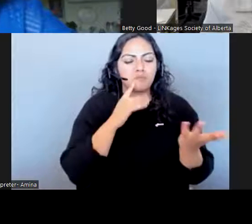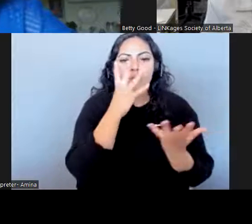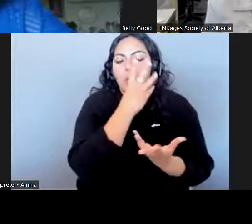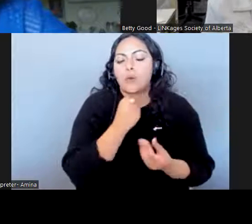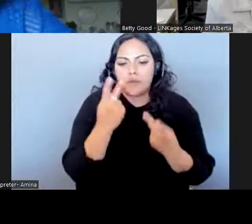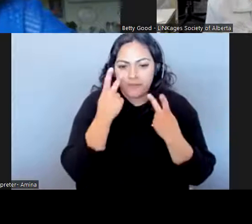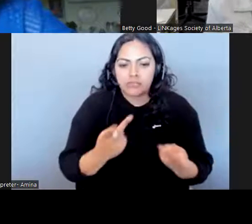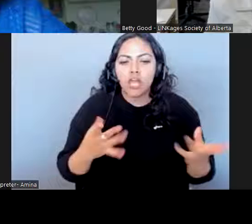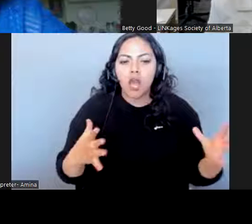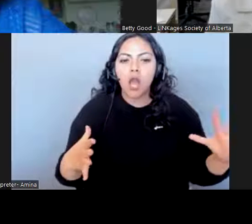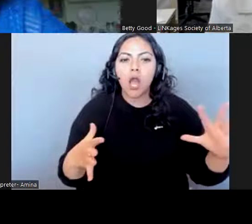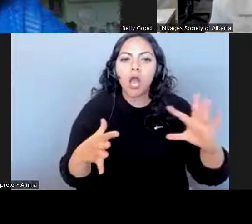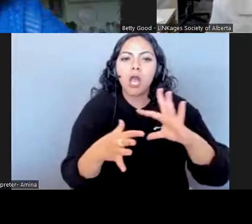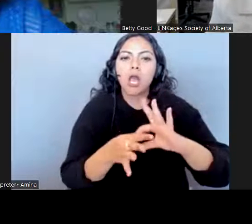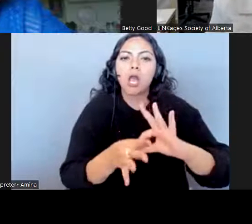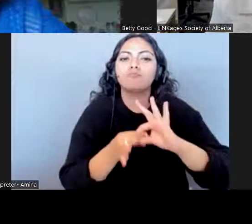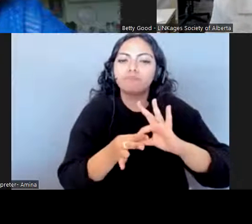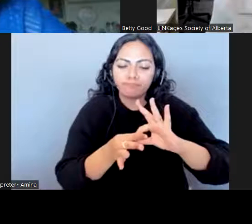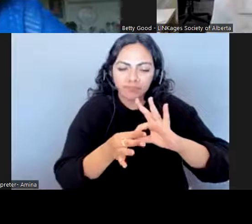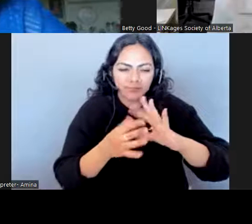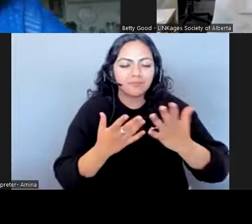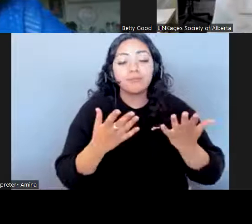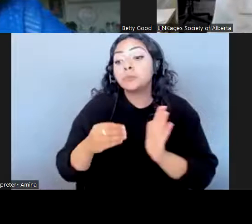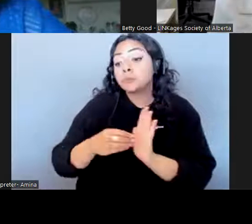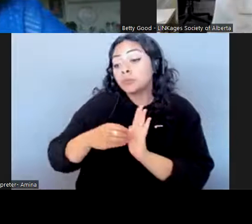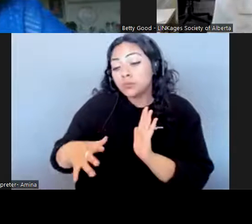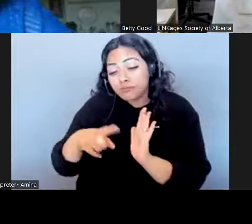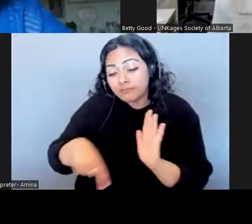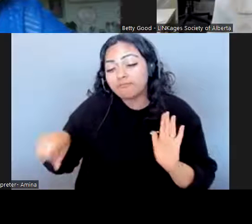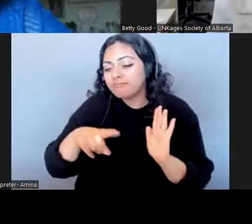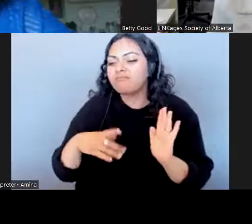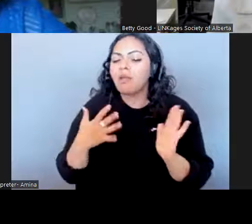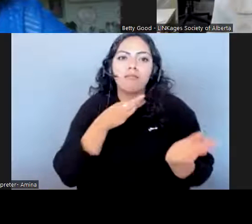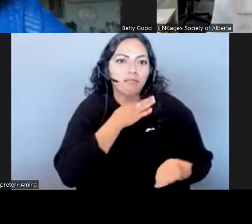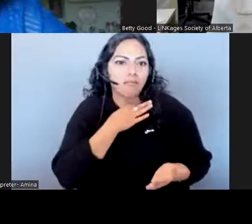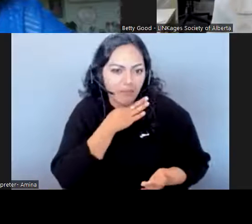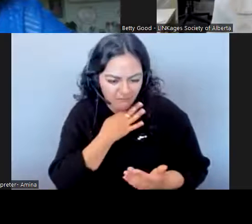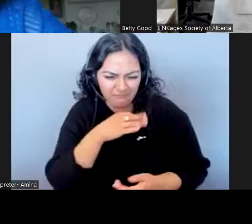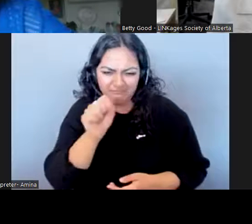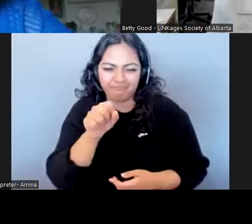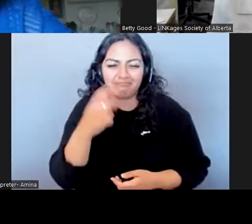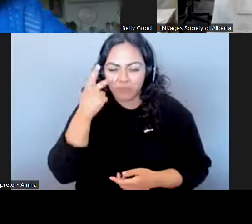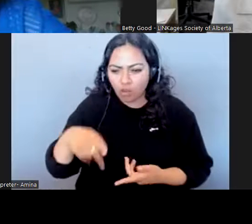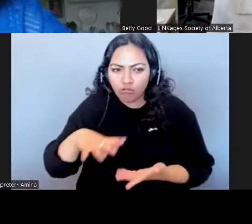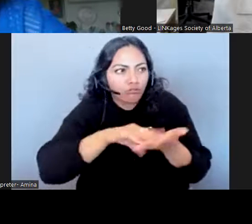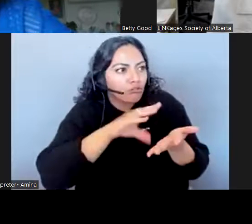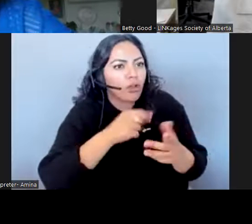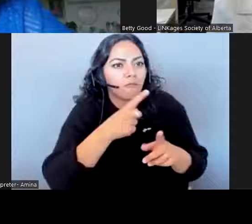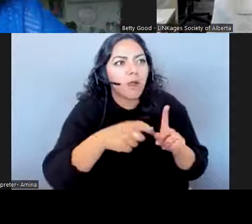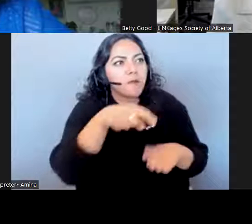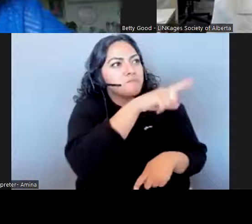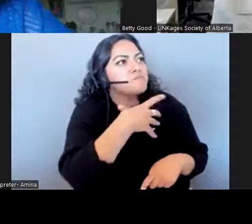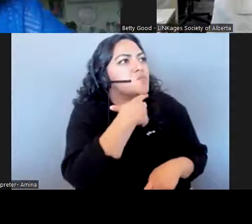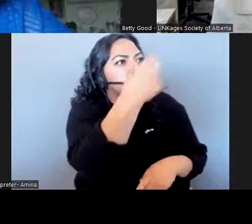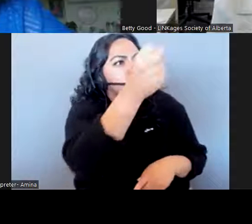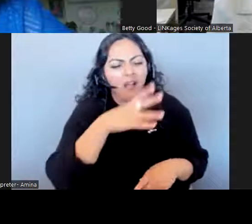and be a part of as well. For the students, there's definitely that element of curiosity and learning and that